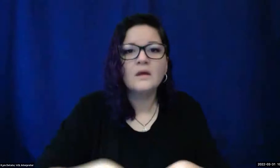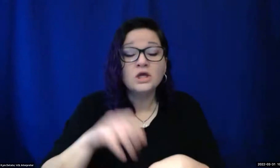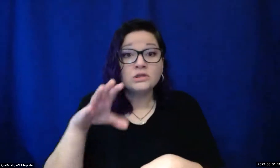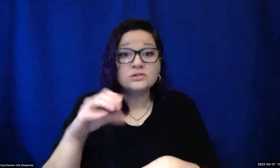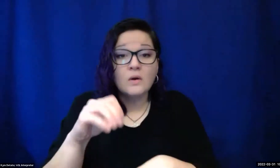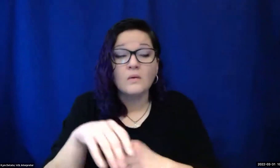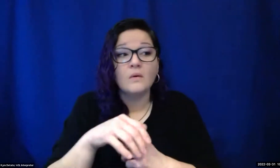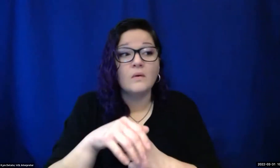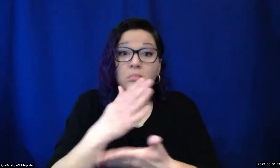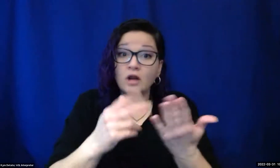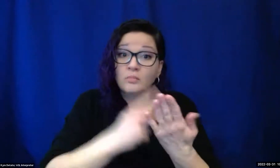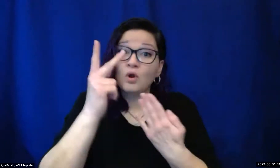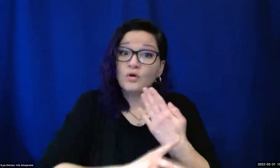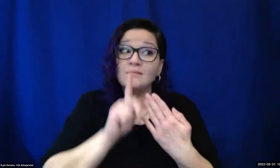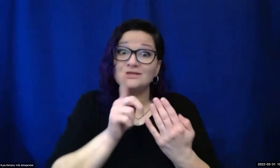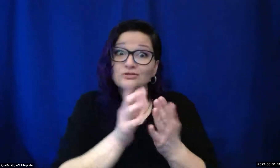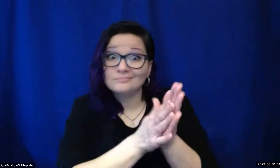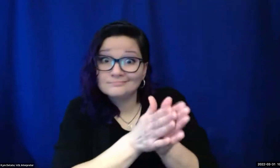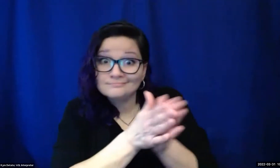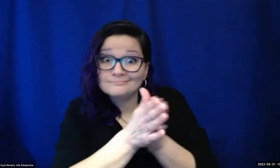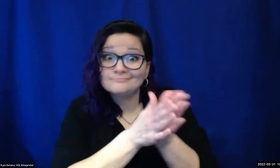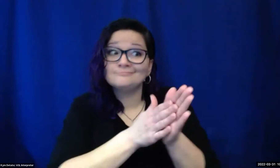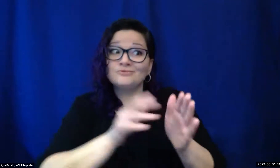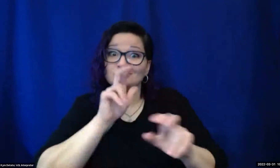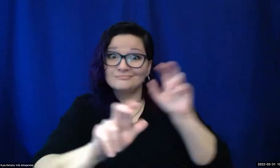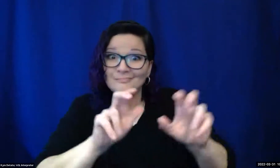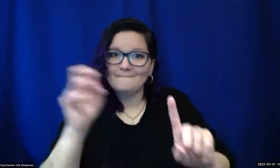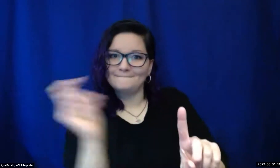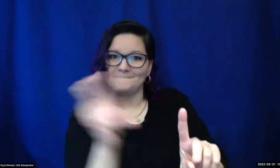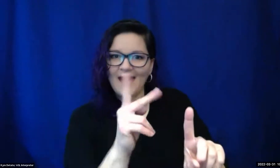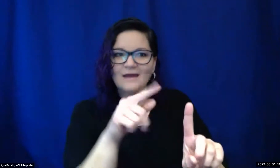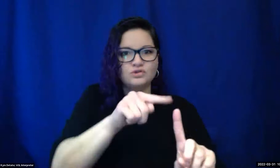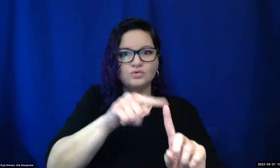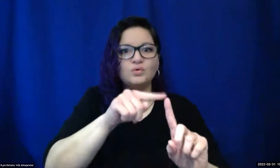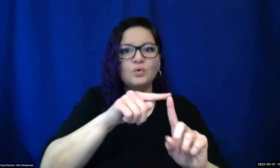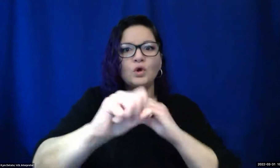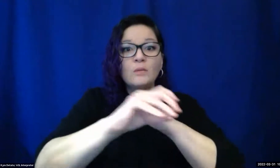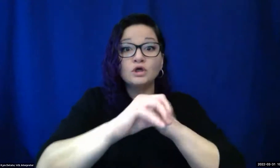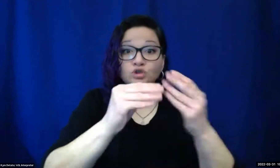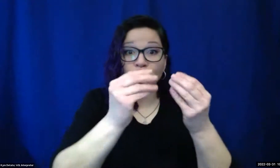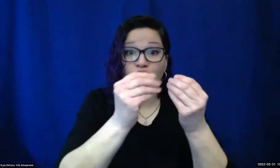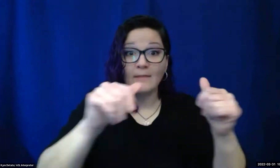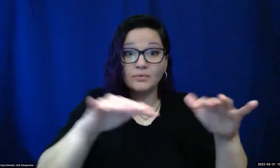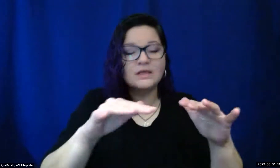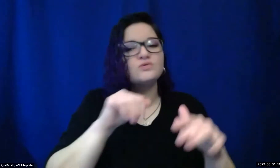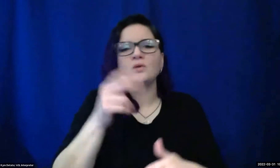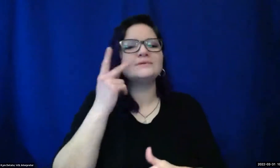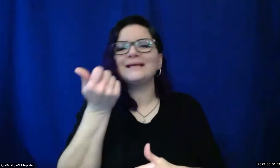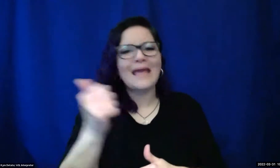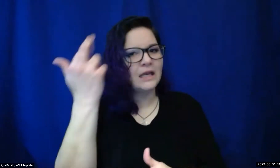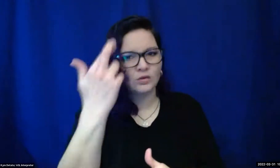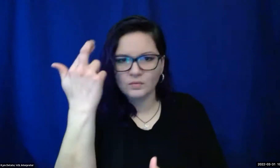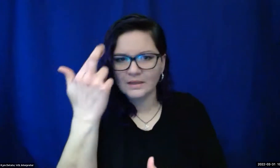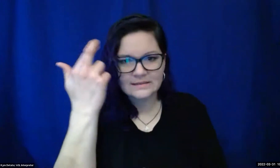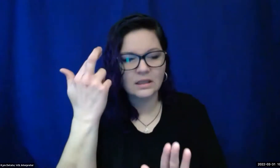Part of the program is to incentivize reinvestment back into these commercial properties. So I wouldn't see any reason, provided that